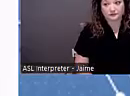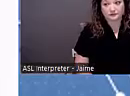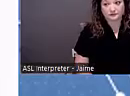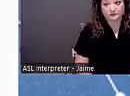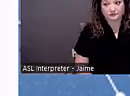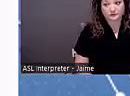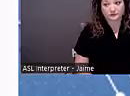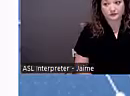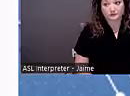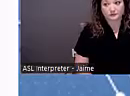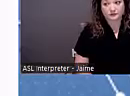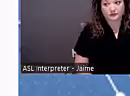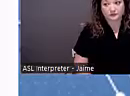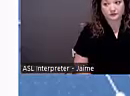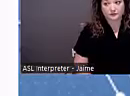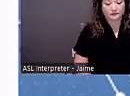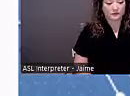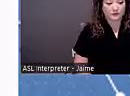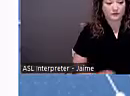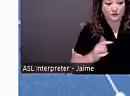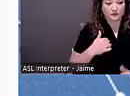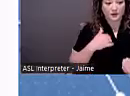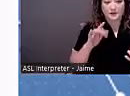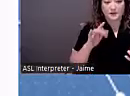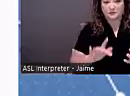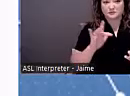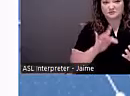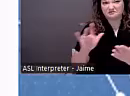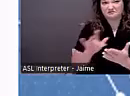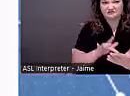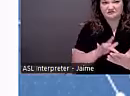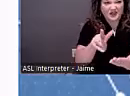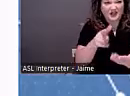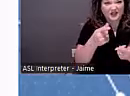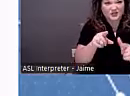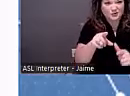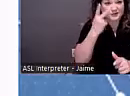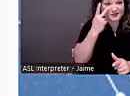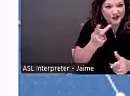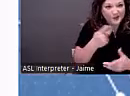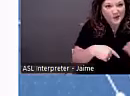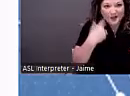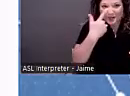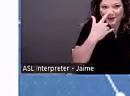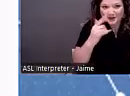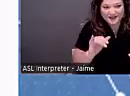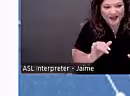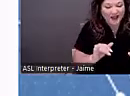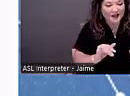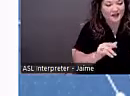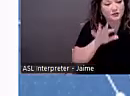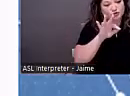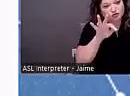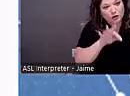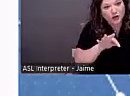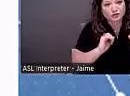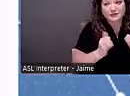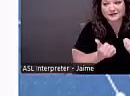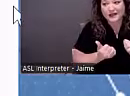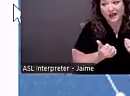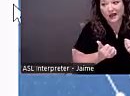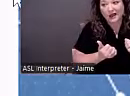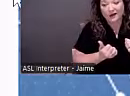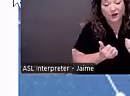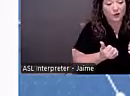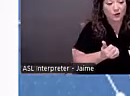Yeah, I'm just going to click in a few more rooms so that you get to see how it looks like. We have the instructions on how to navigate on the top right